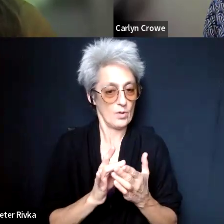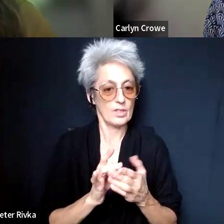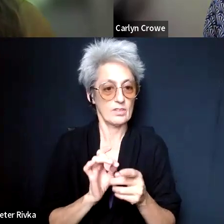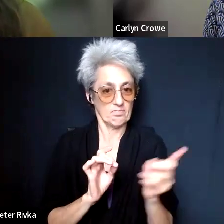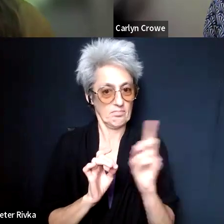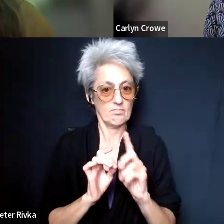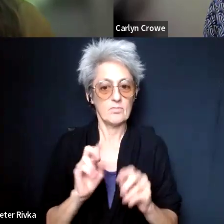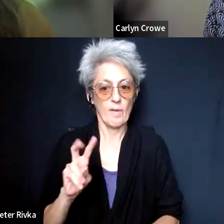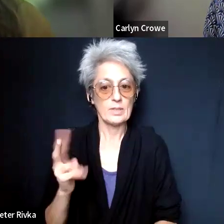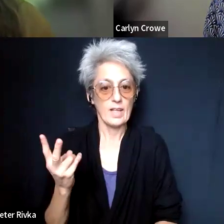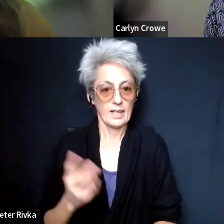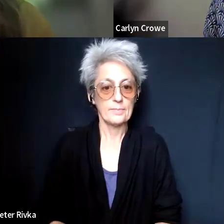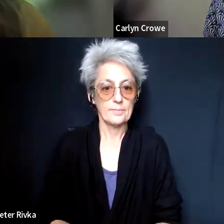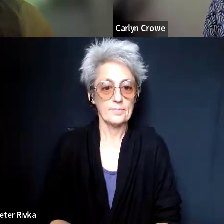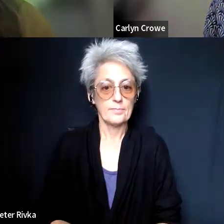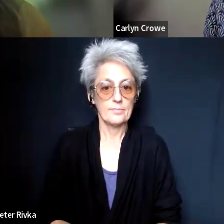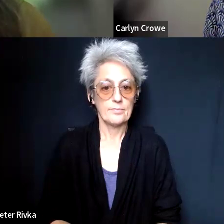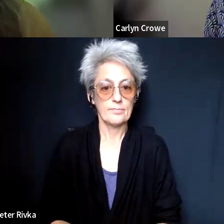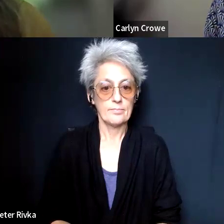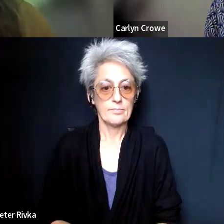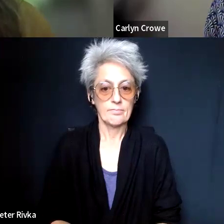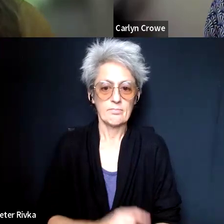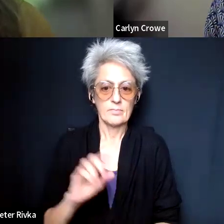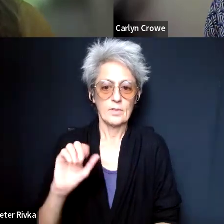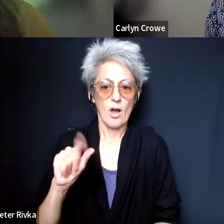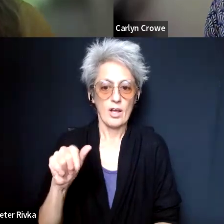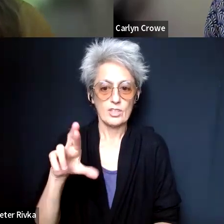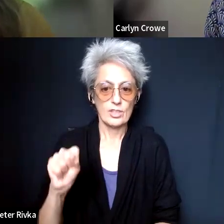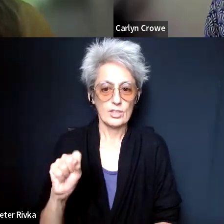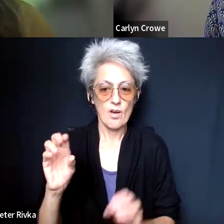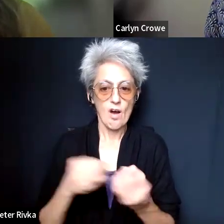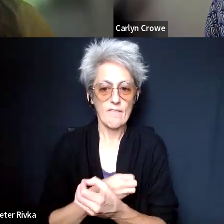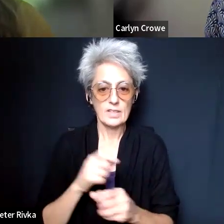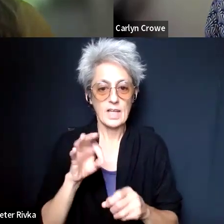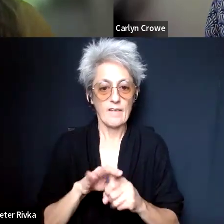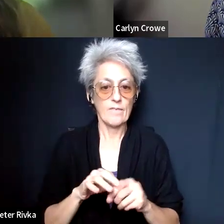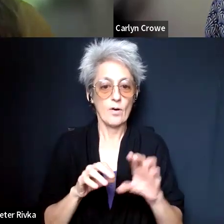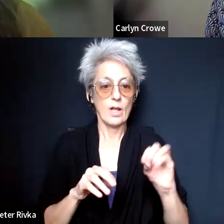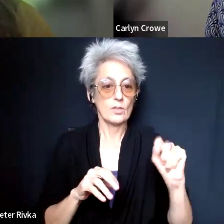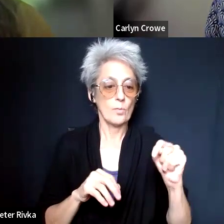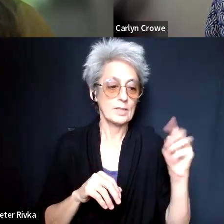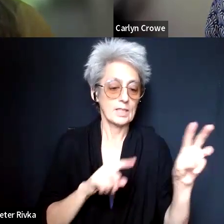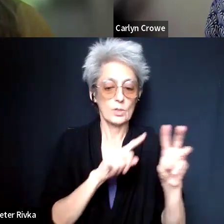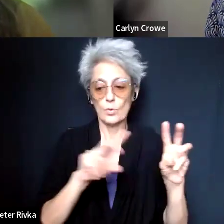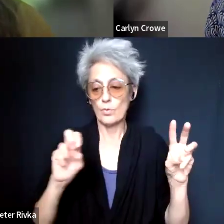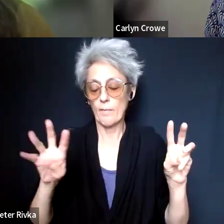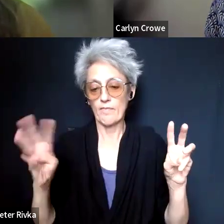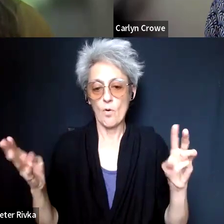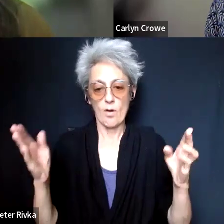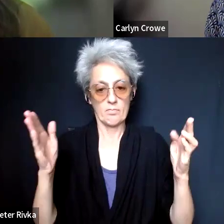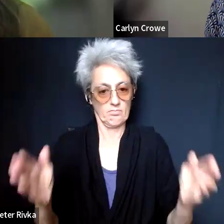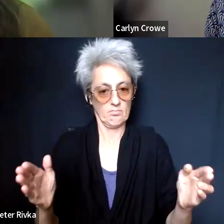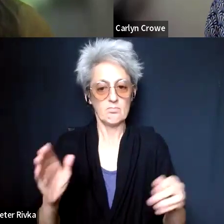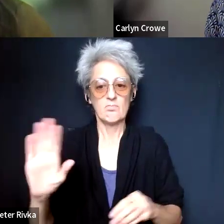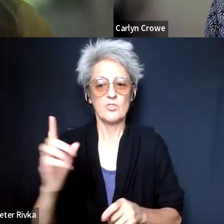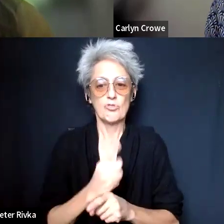2nd. And you can vote at your auditor's office anywhere between October 16th and November 4th during their normal